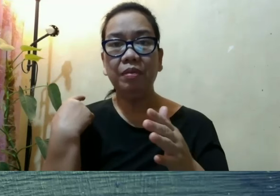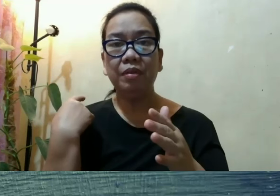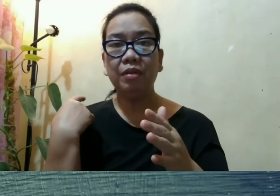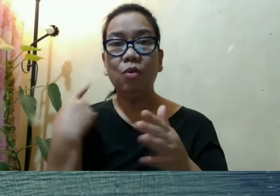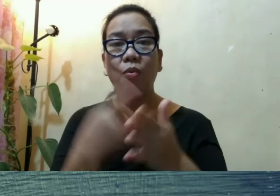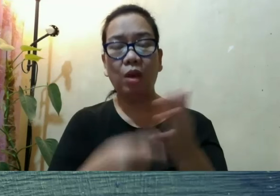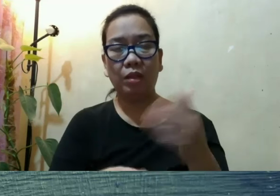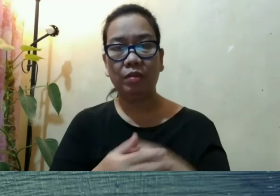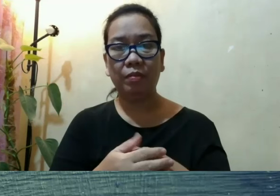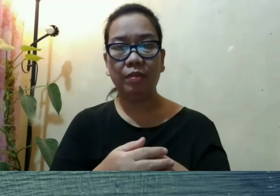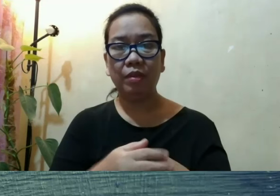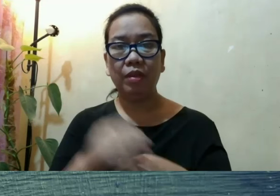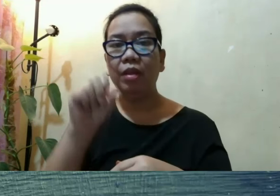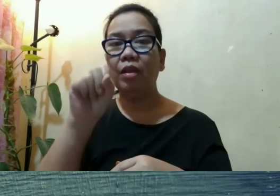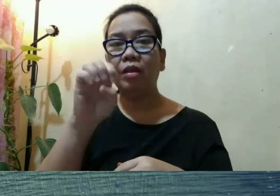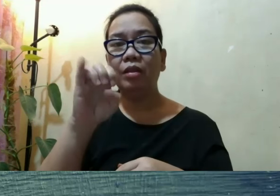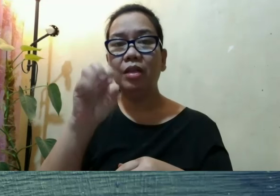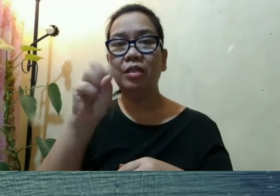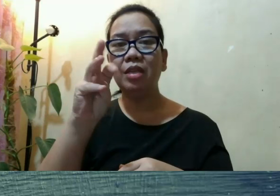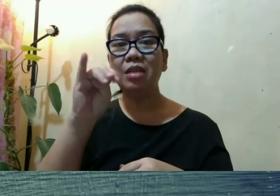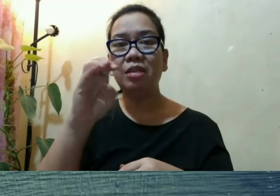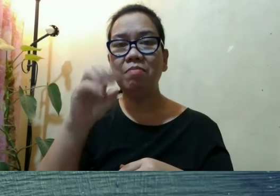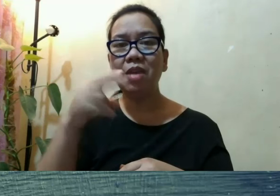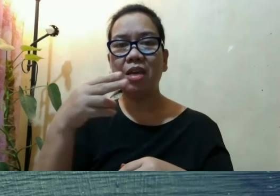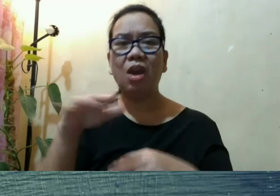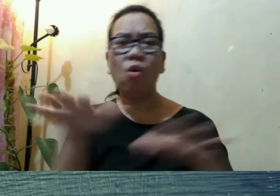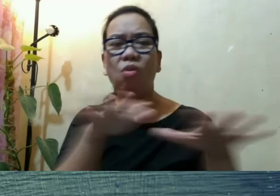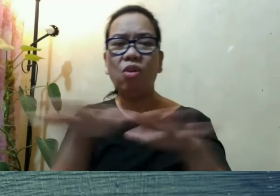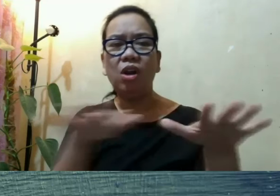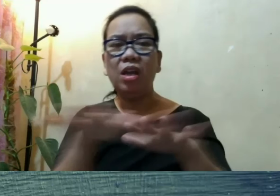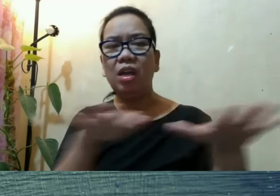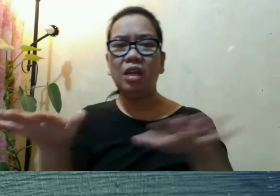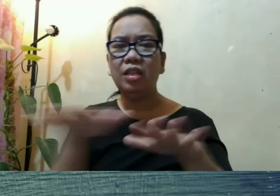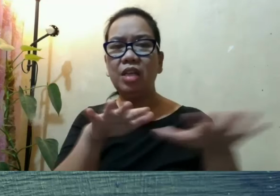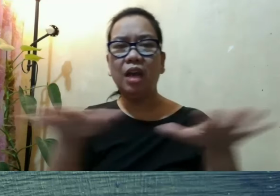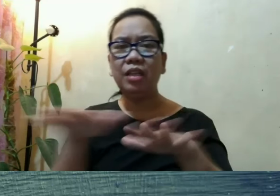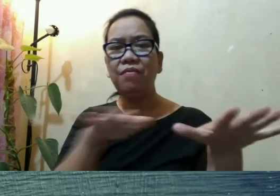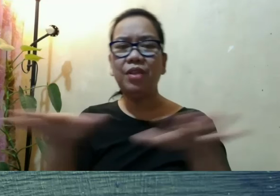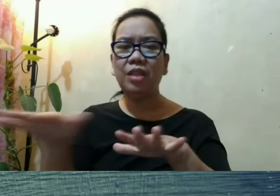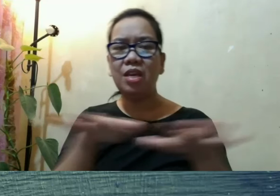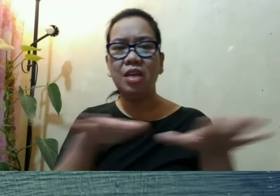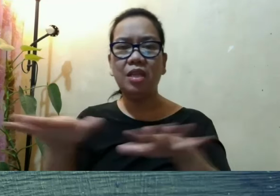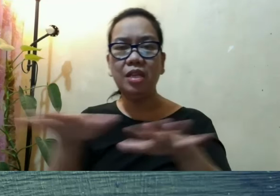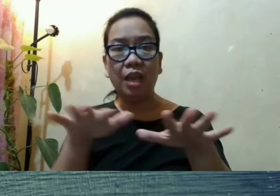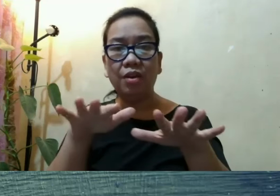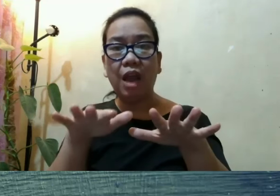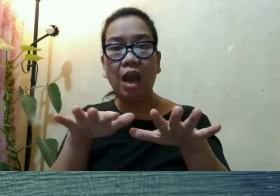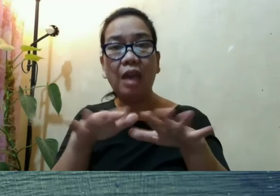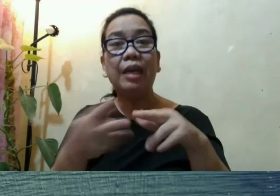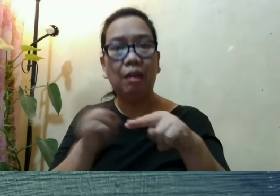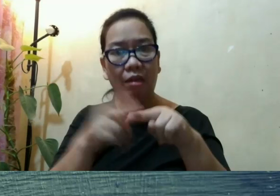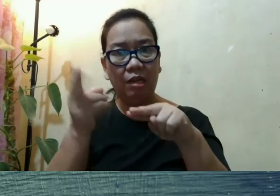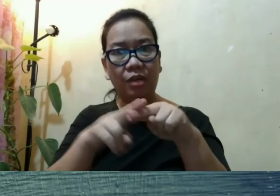have what? The seismic or the activity in this